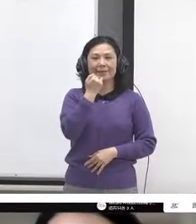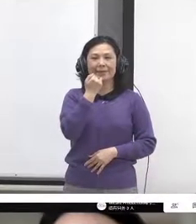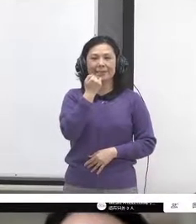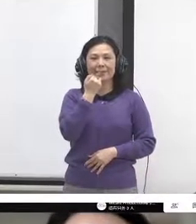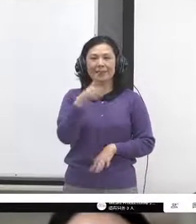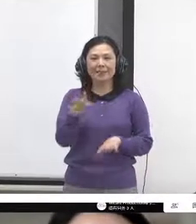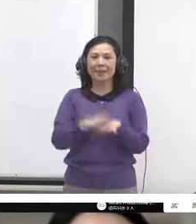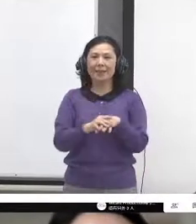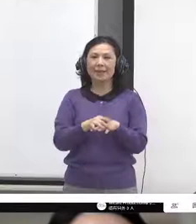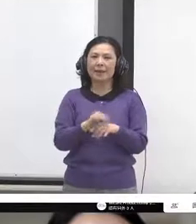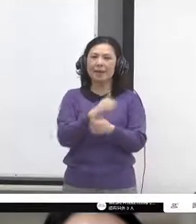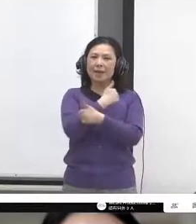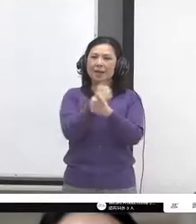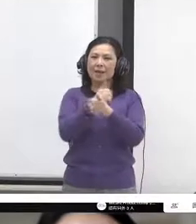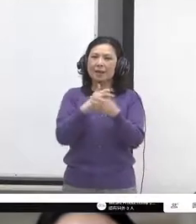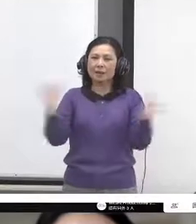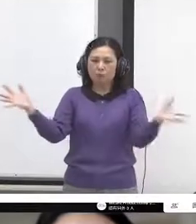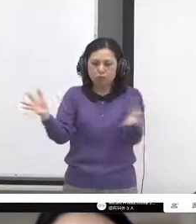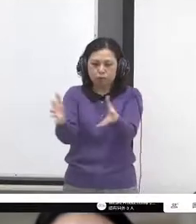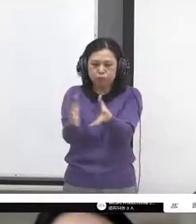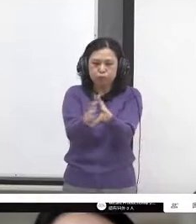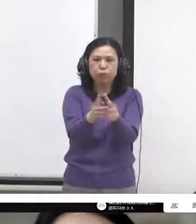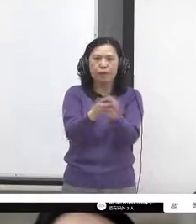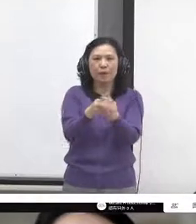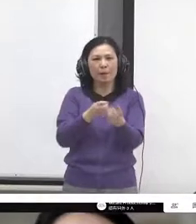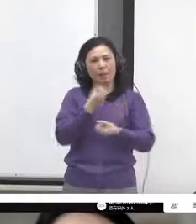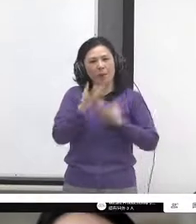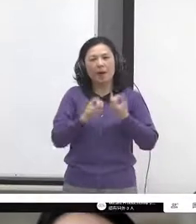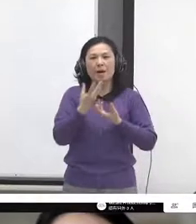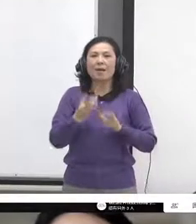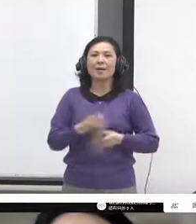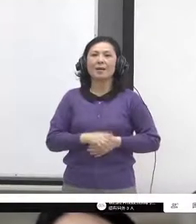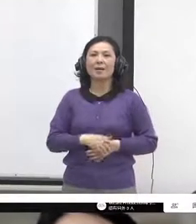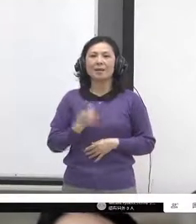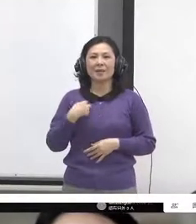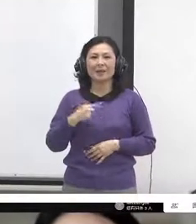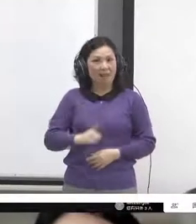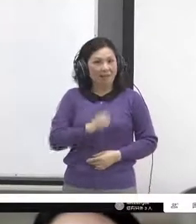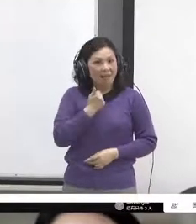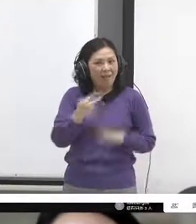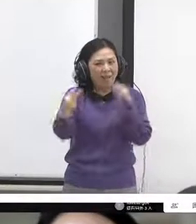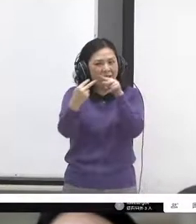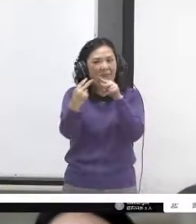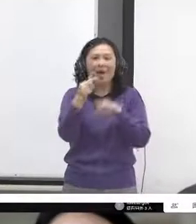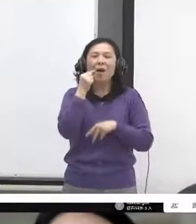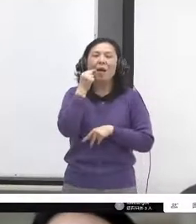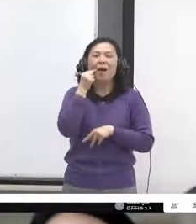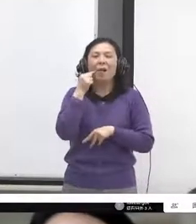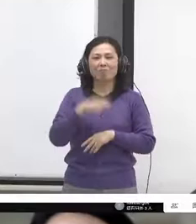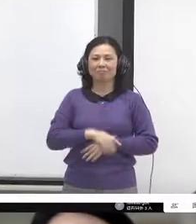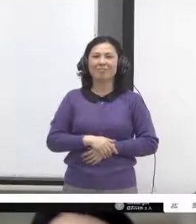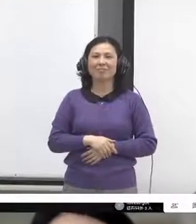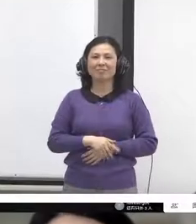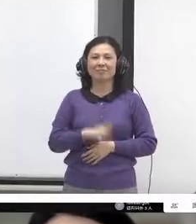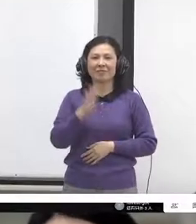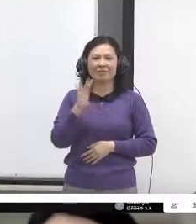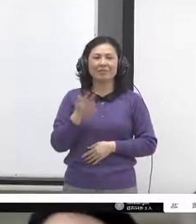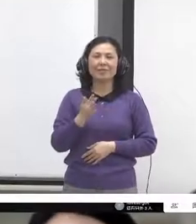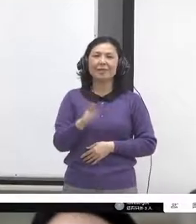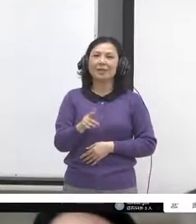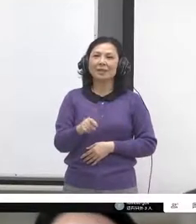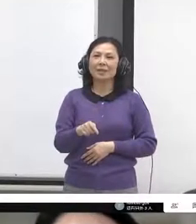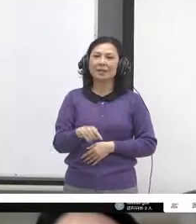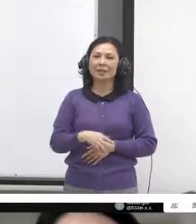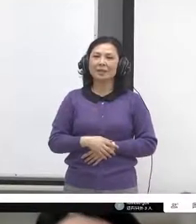in offline. So it is a kind of the FTU is a safety net for the, each other.